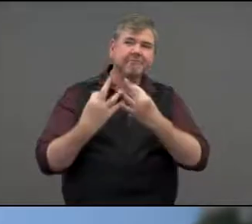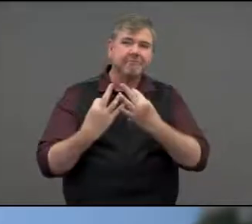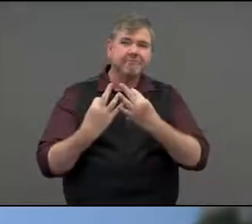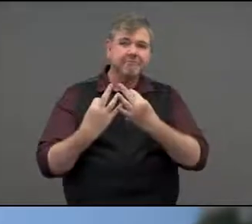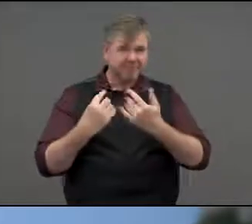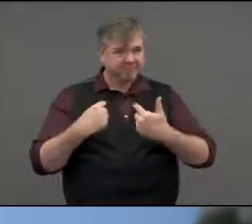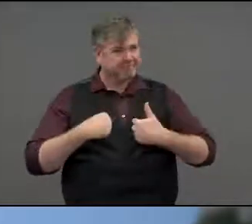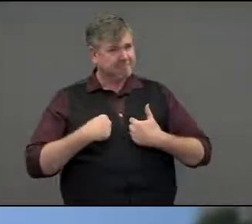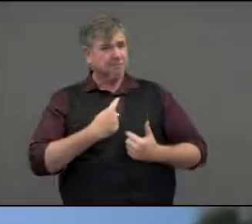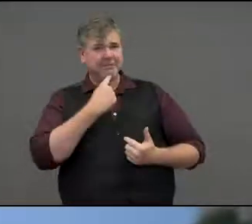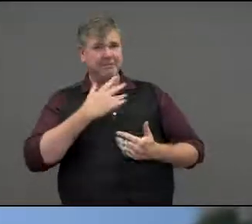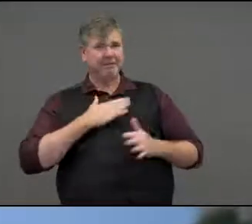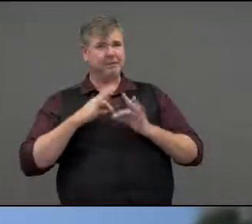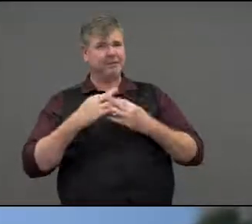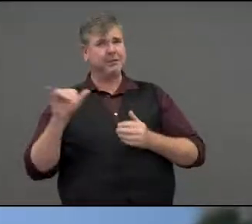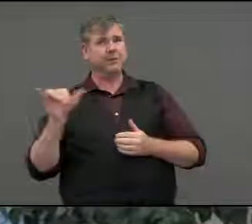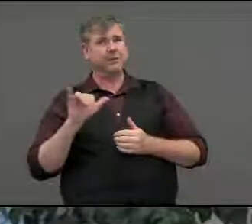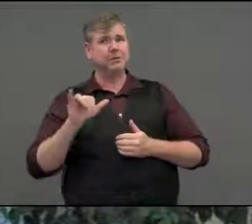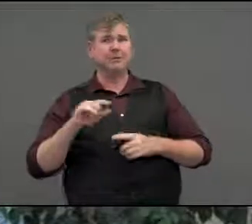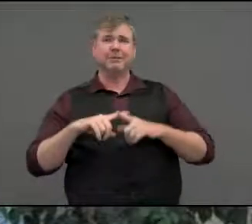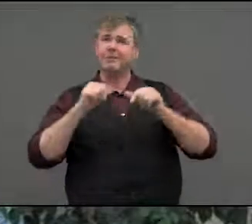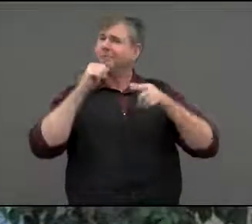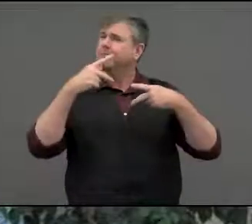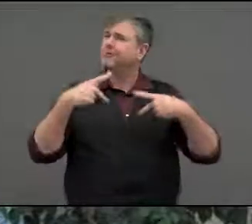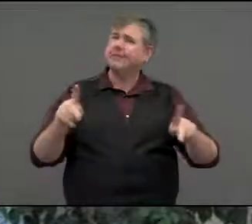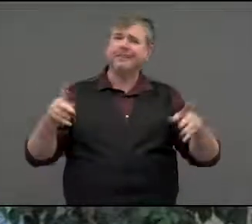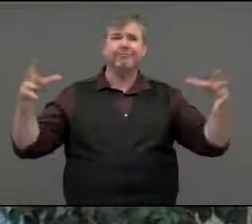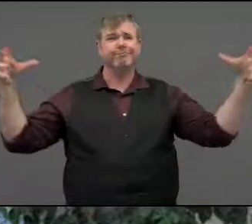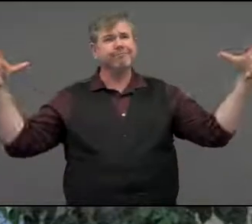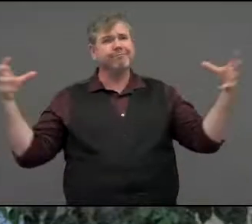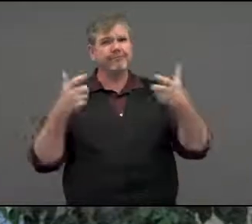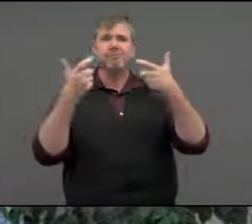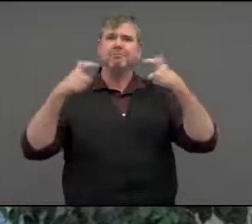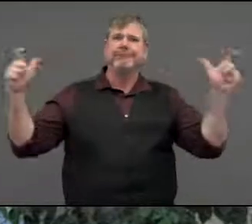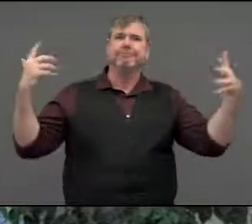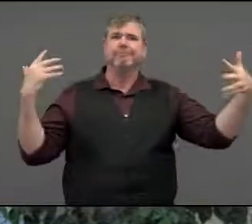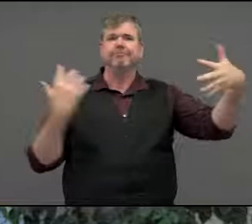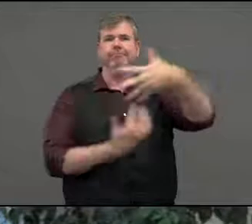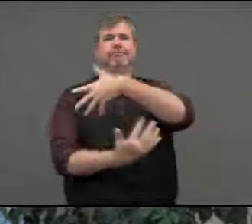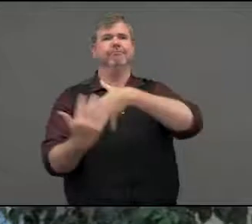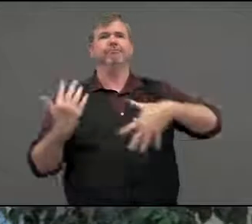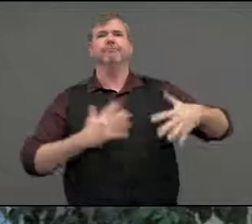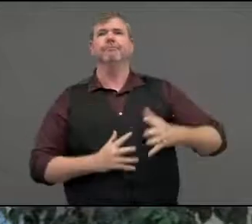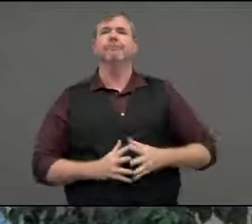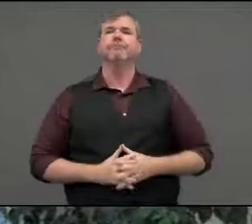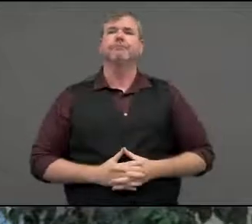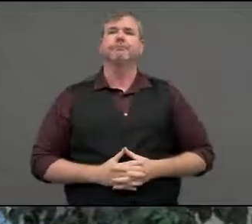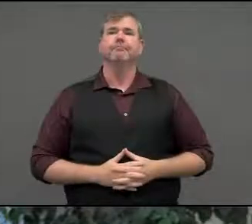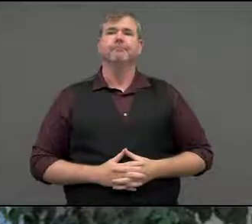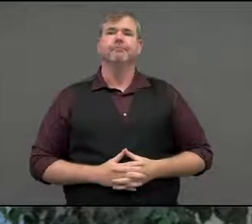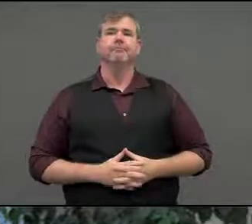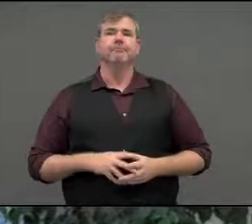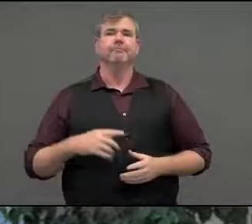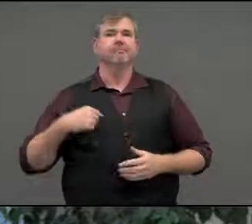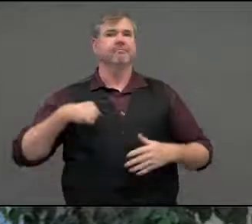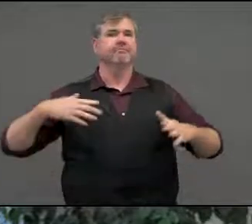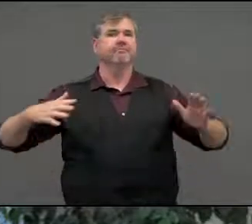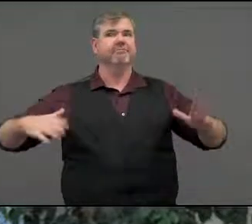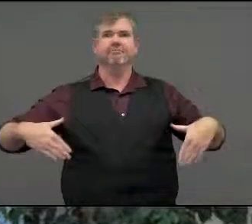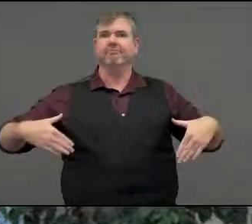it's not allowed to occur at this time. Yeah, I haven't seen my family in months, which is unheard of for Same. us. Unheard